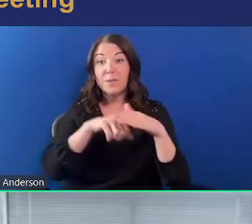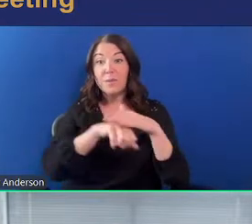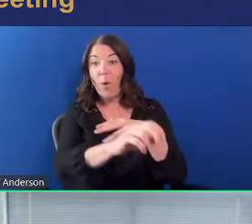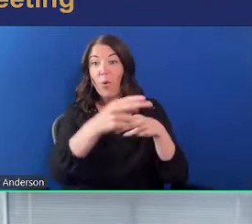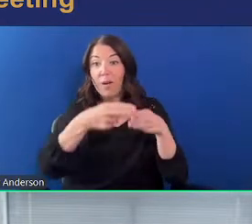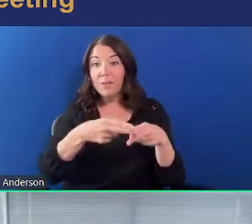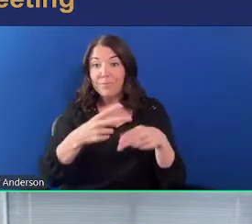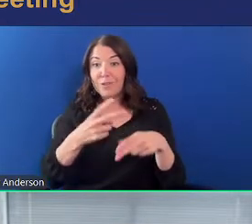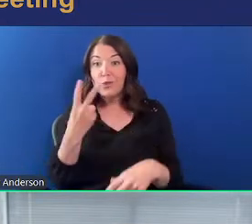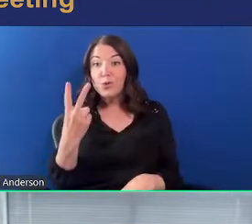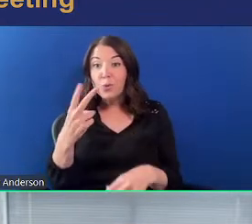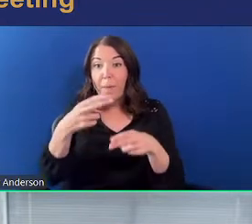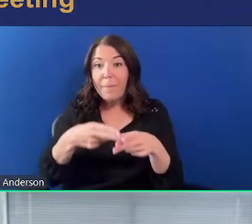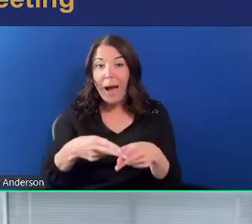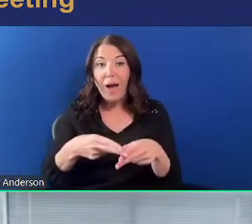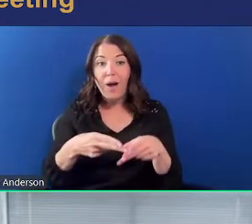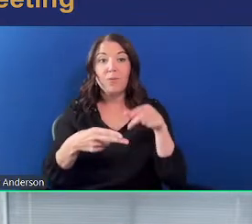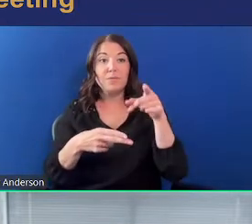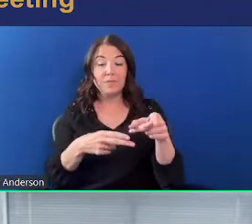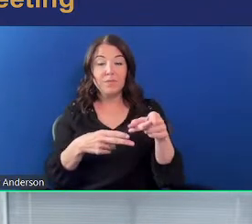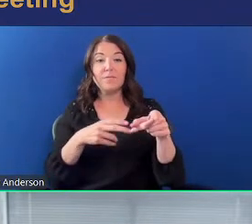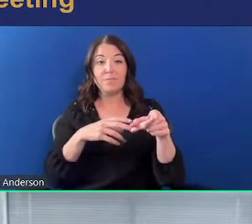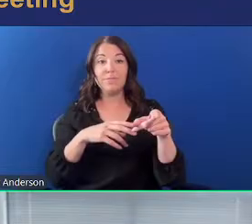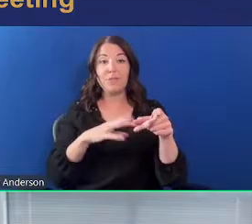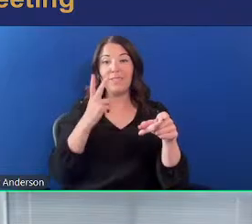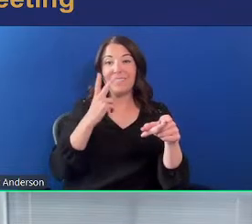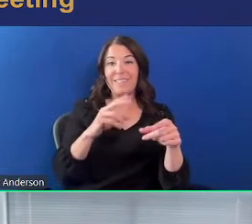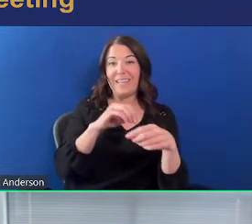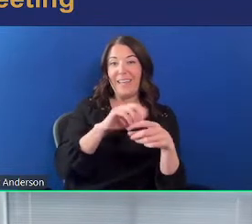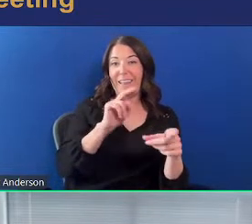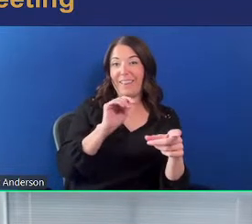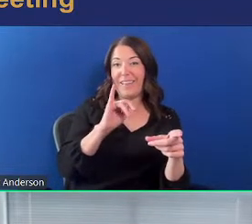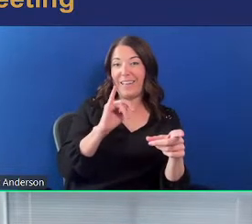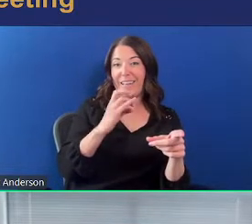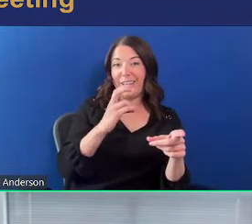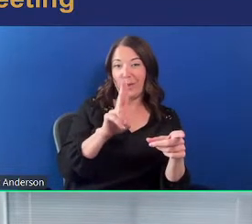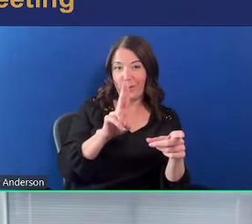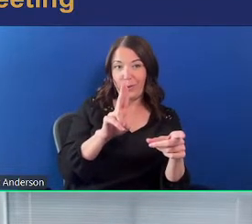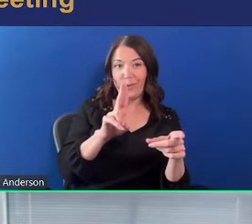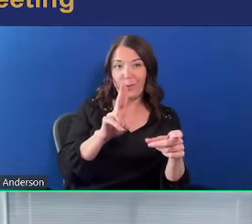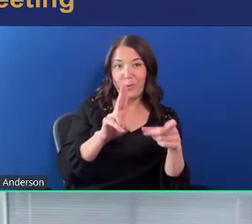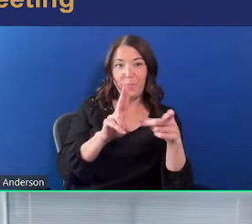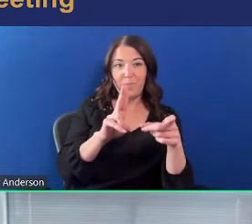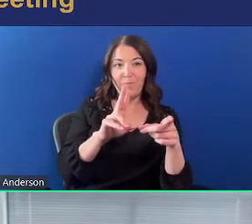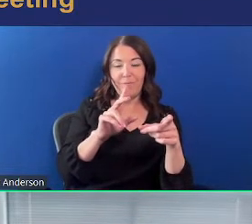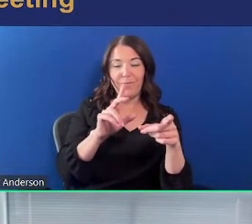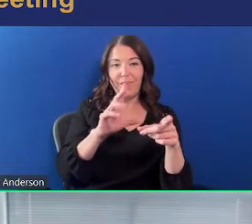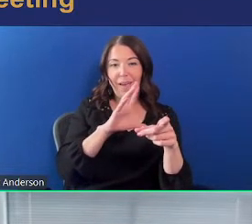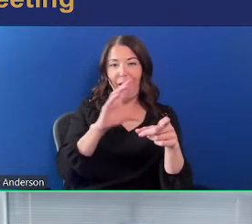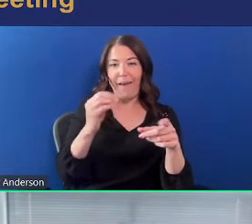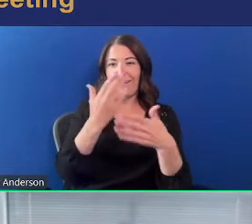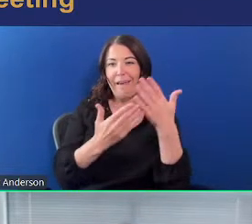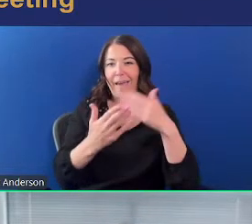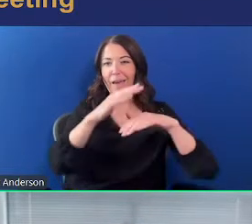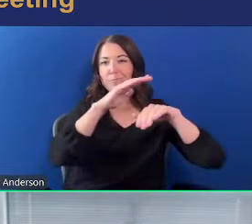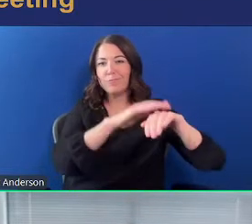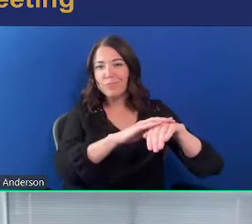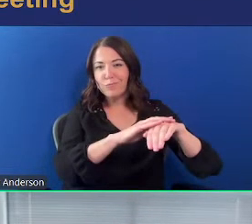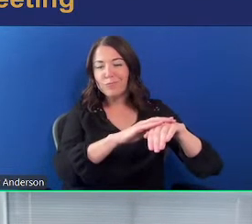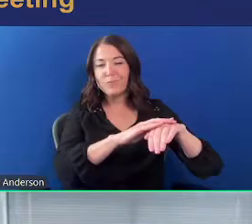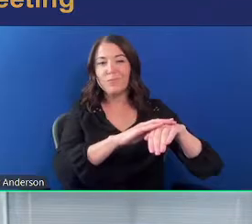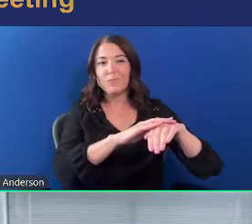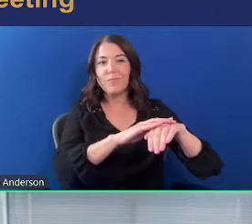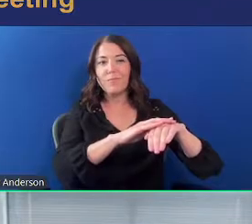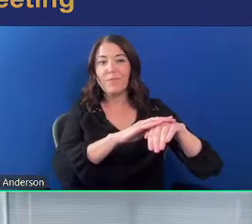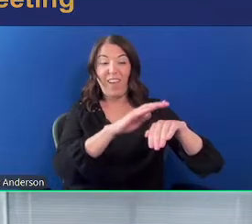can see her in the NICU. And then it looks like a caregiver's hand on her, and the hand